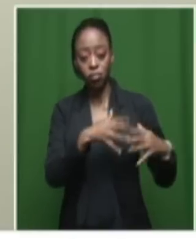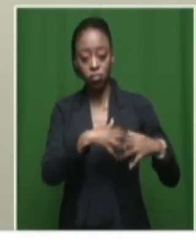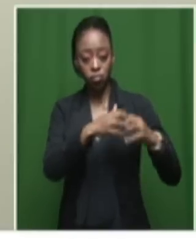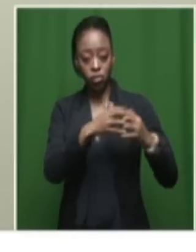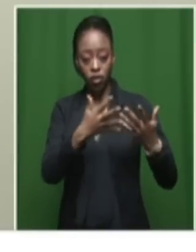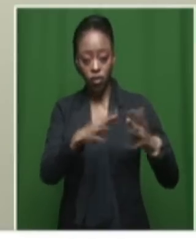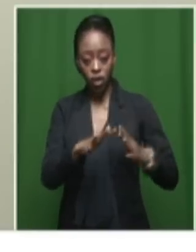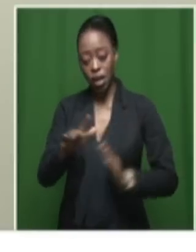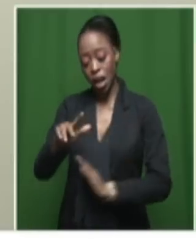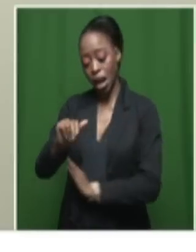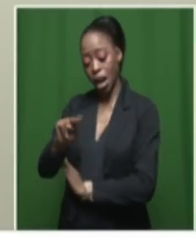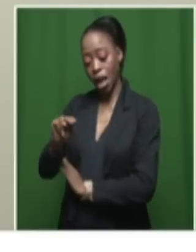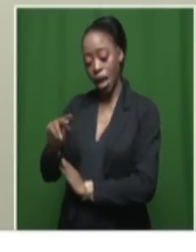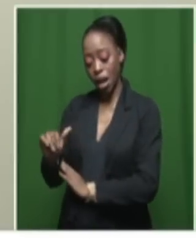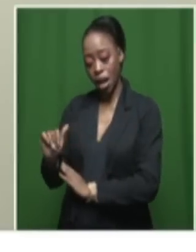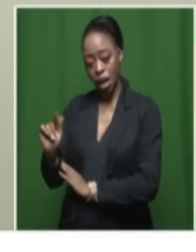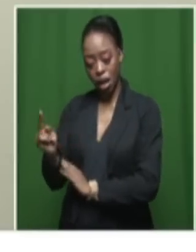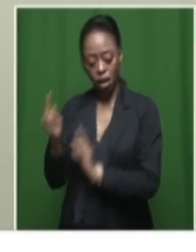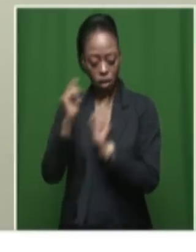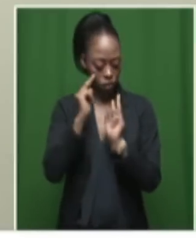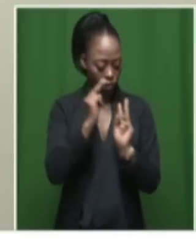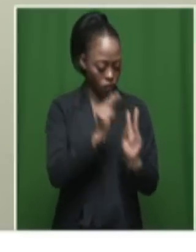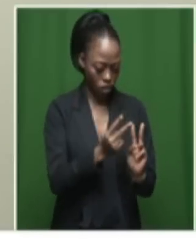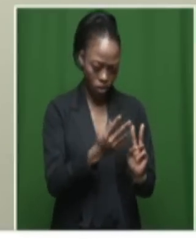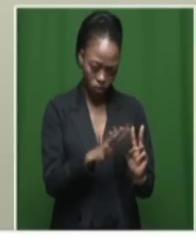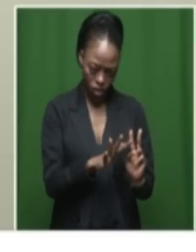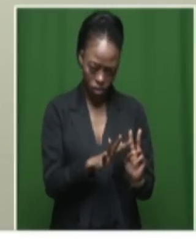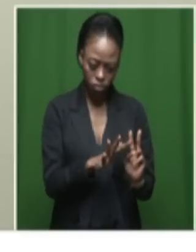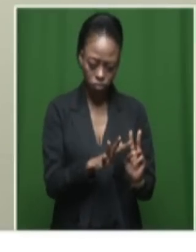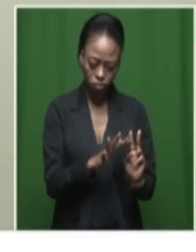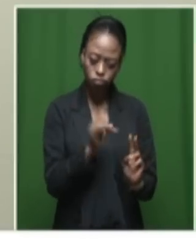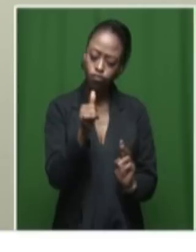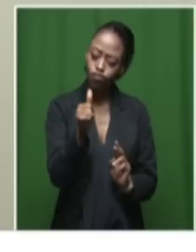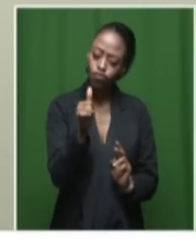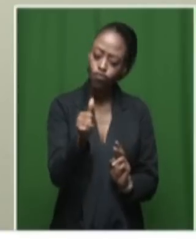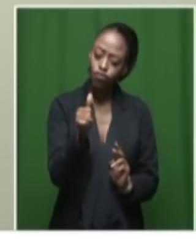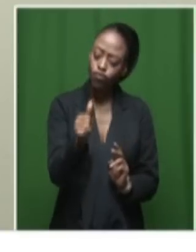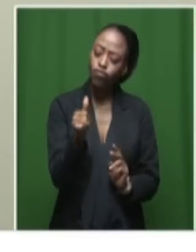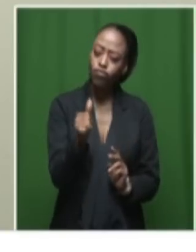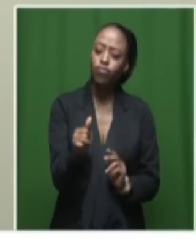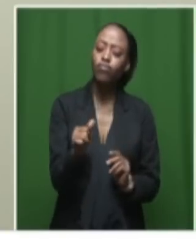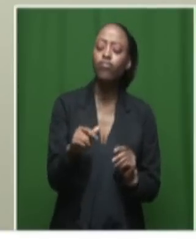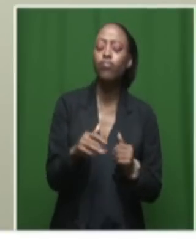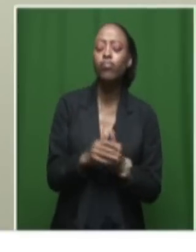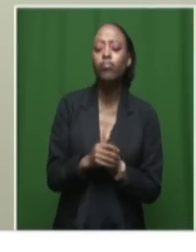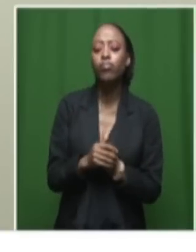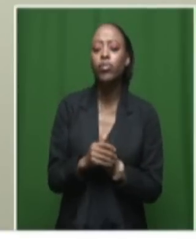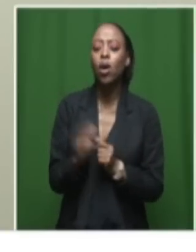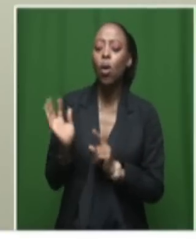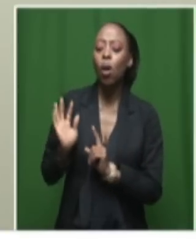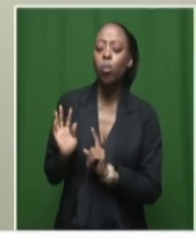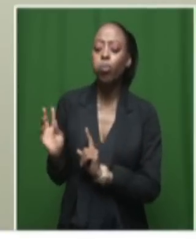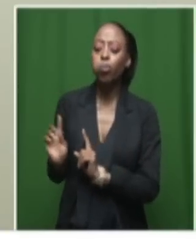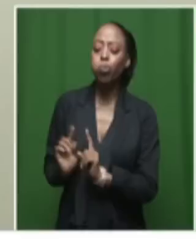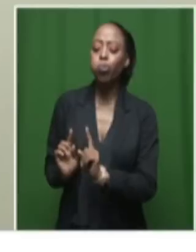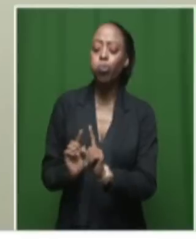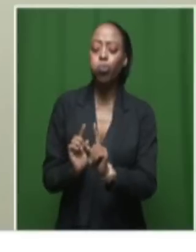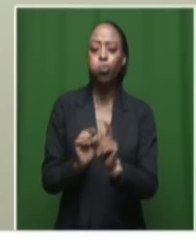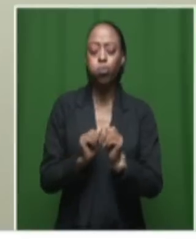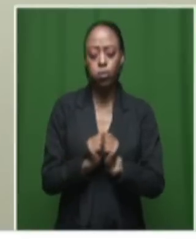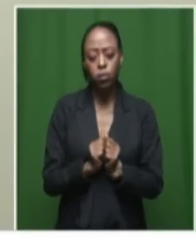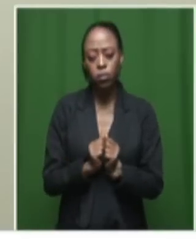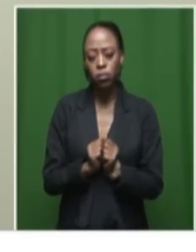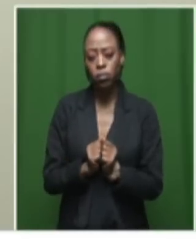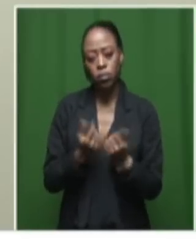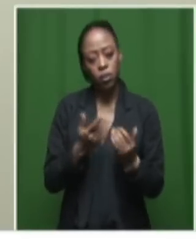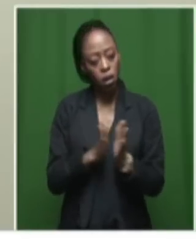Lana Marks, who just arrived on the doorstep, as it were, rang the bell with some of her entourage in tow, proceeded to invite him to